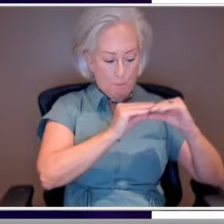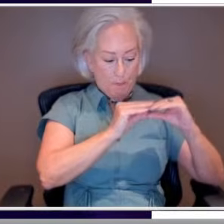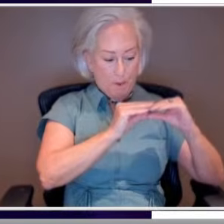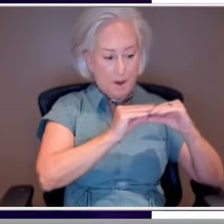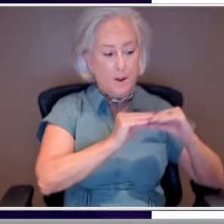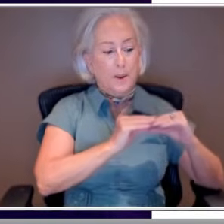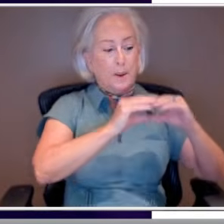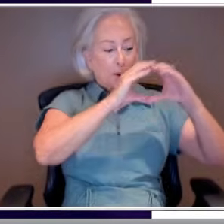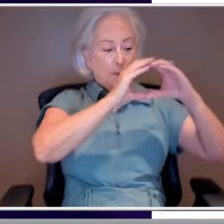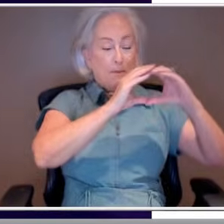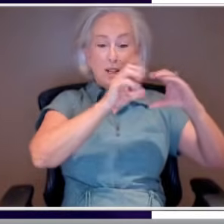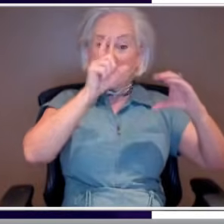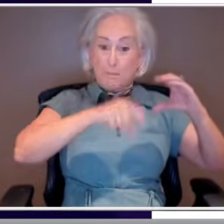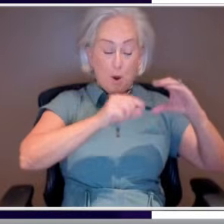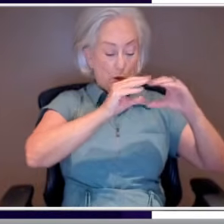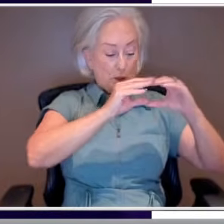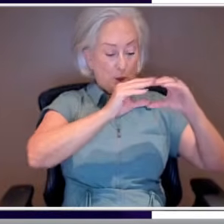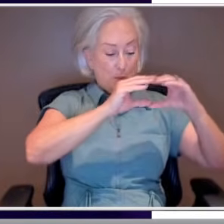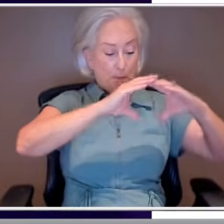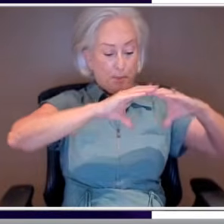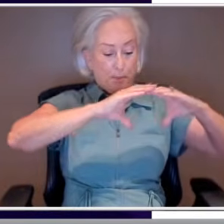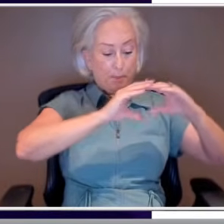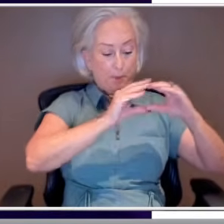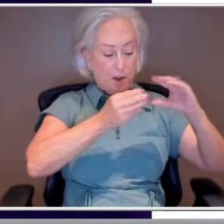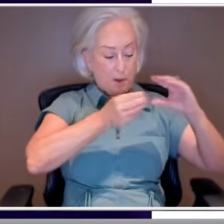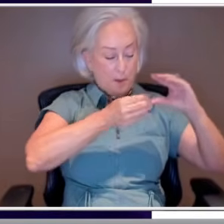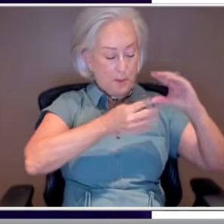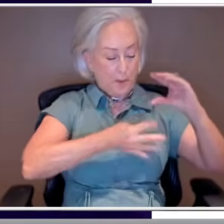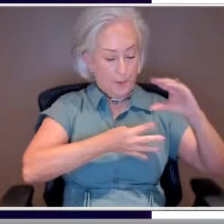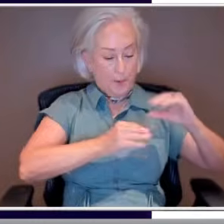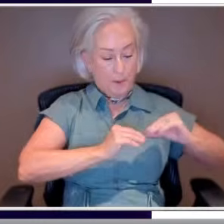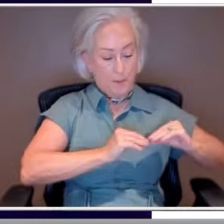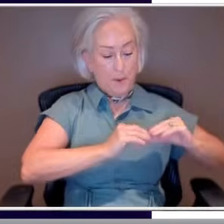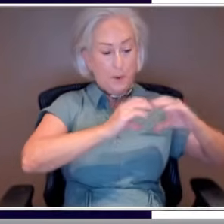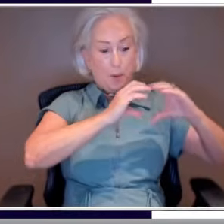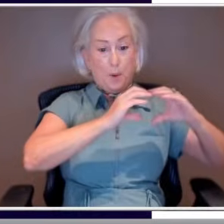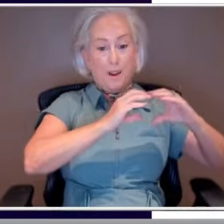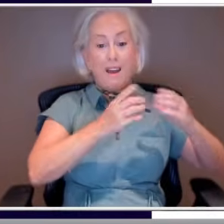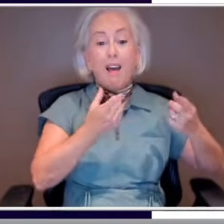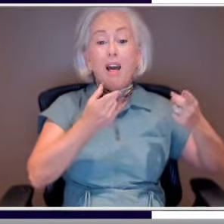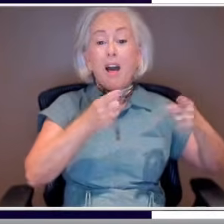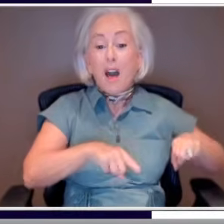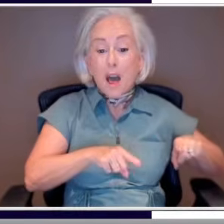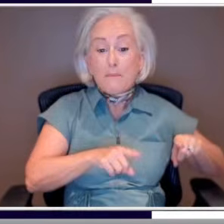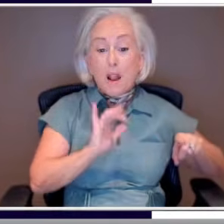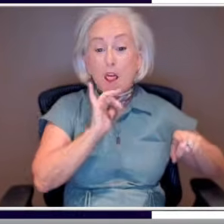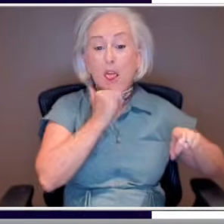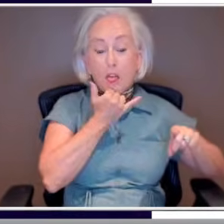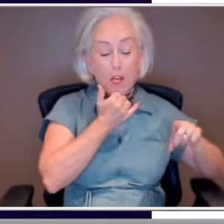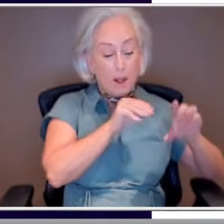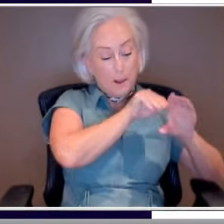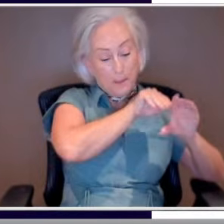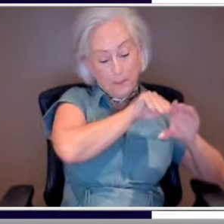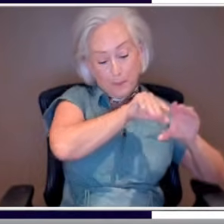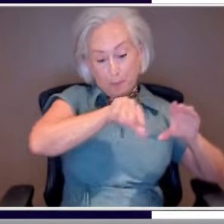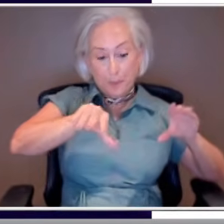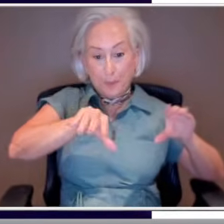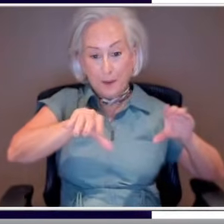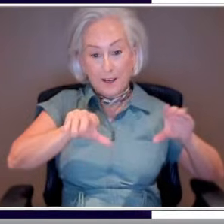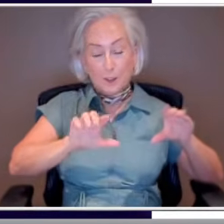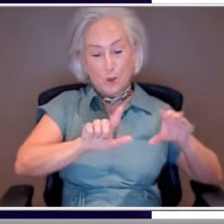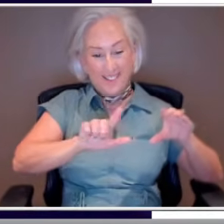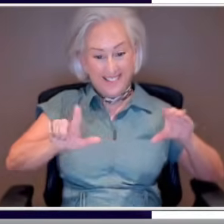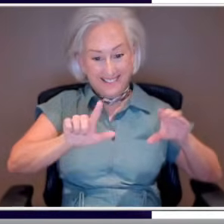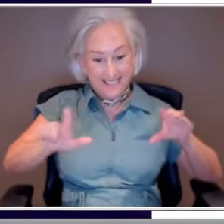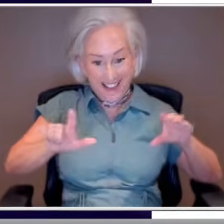blood on the left side of the heart, and that's getting pumped to the body, and so babies look a little bluer. So jarring and alarming